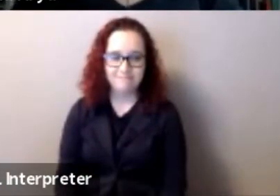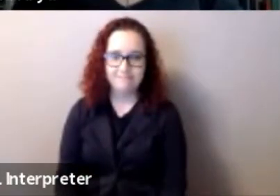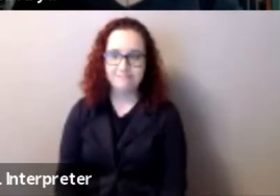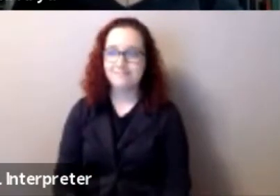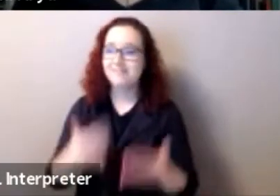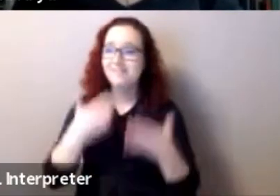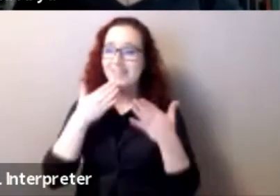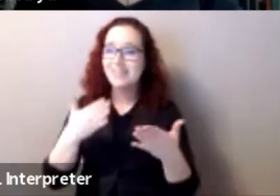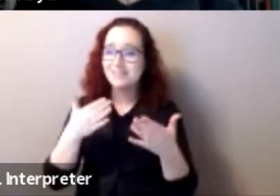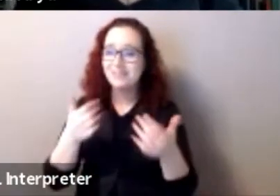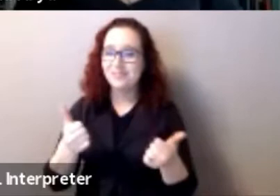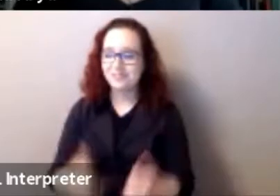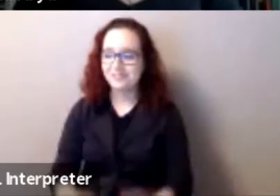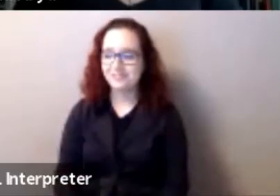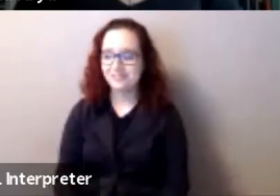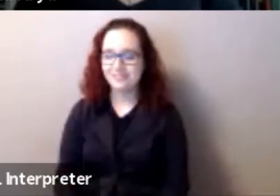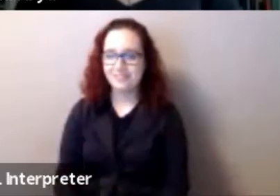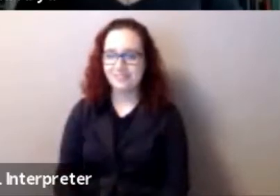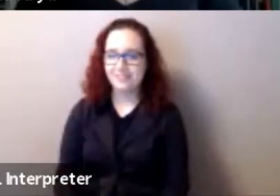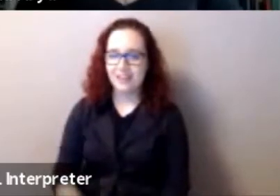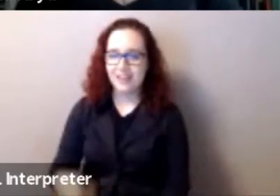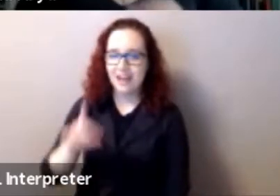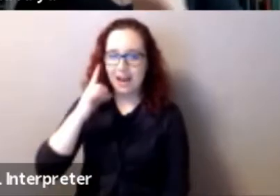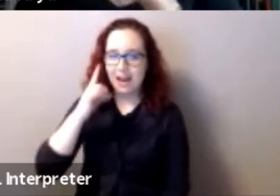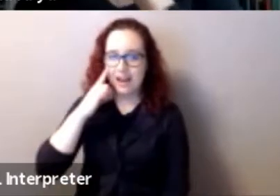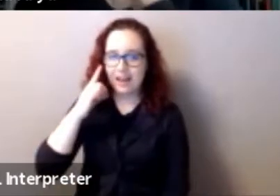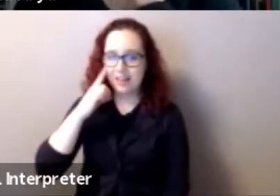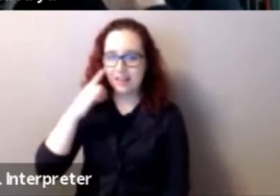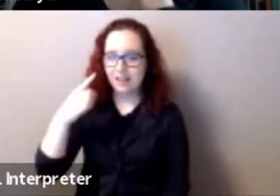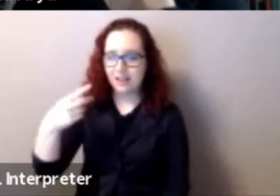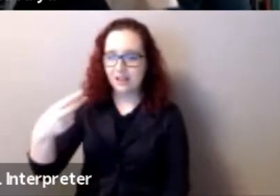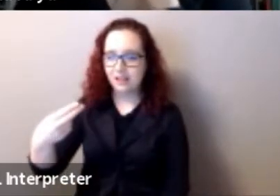Thank you. So I think Huya is here now.